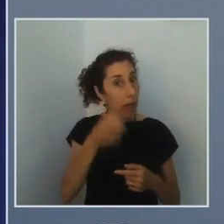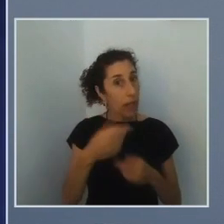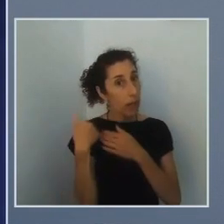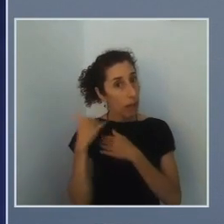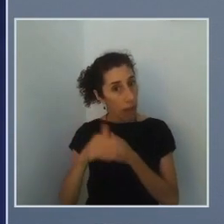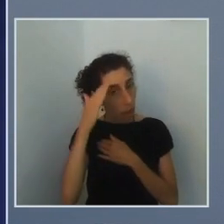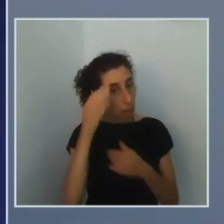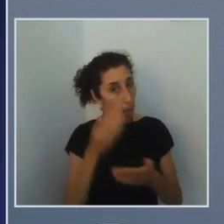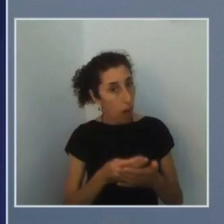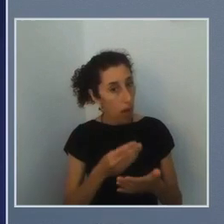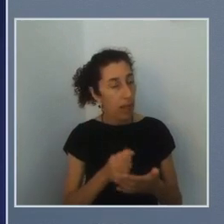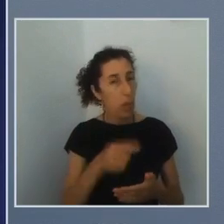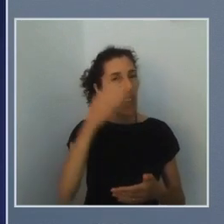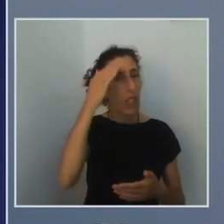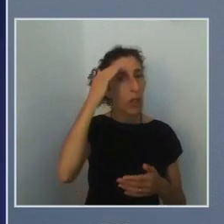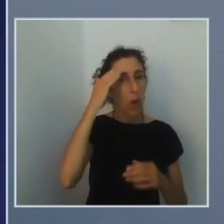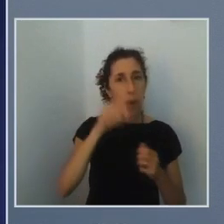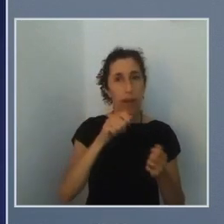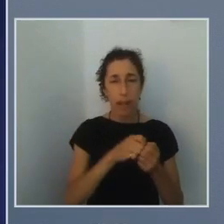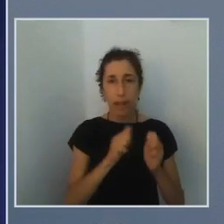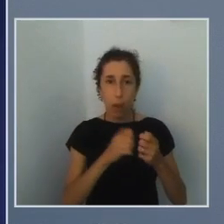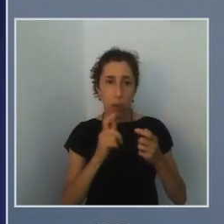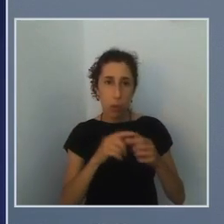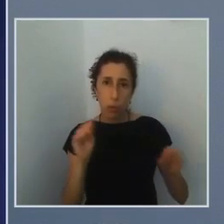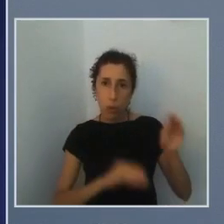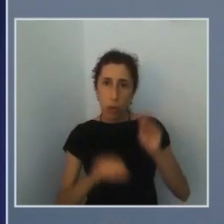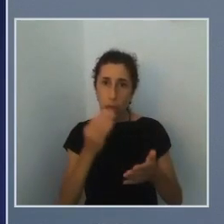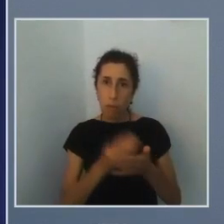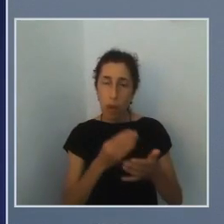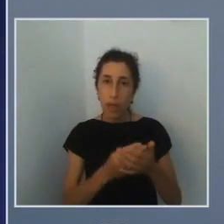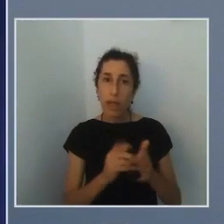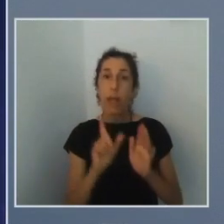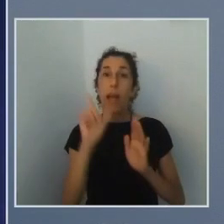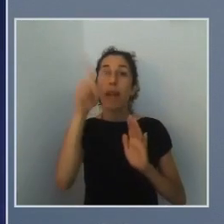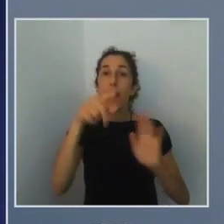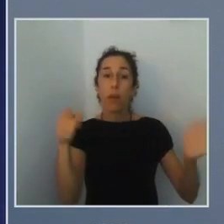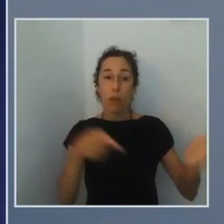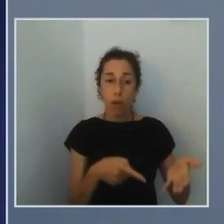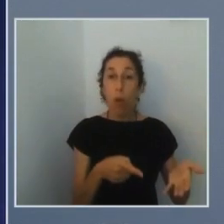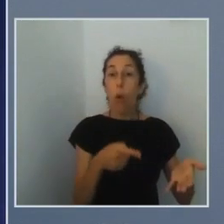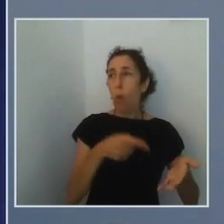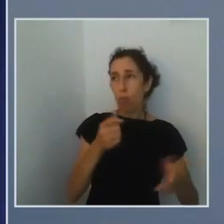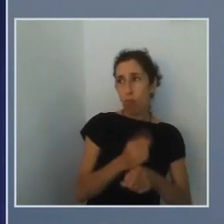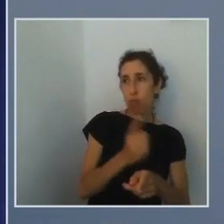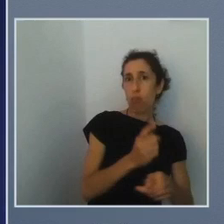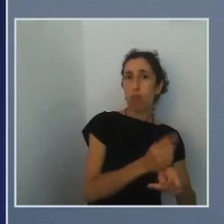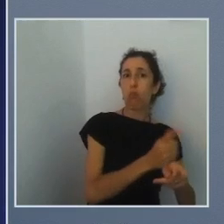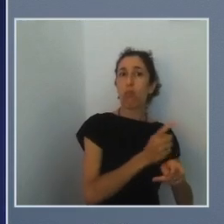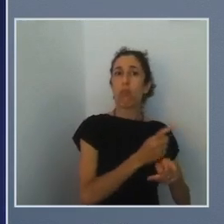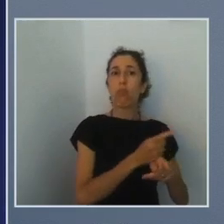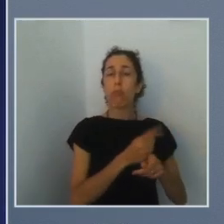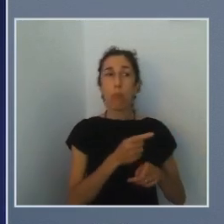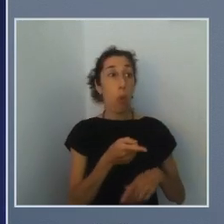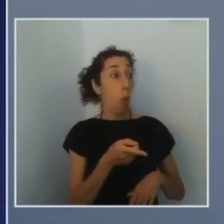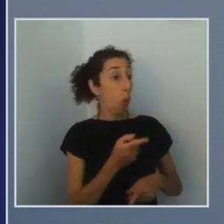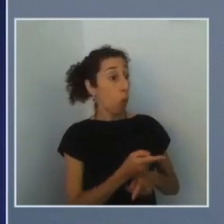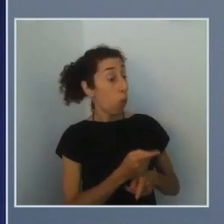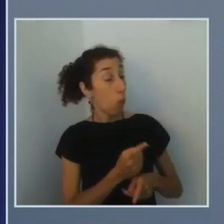NRA without any details on the nature or purpose of the